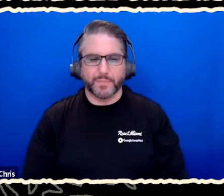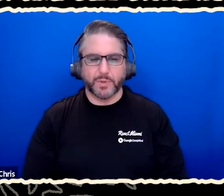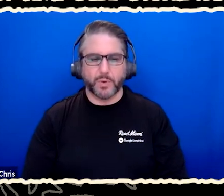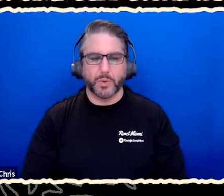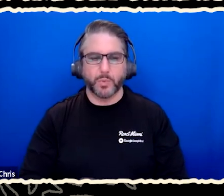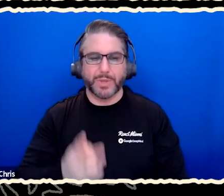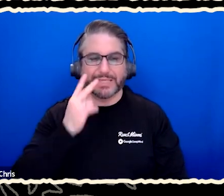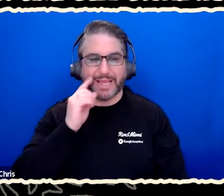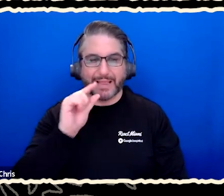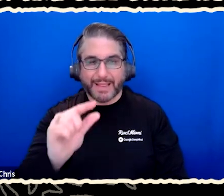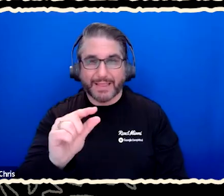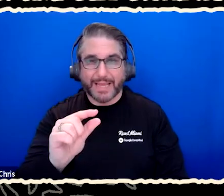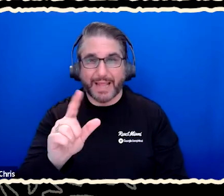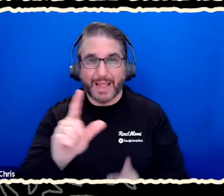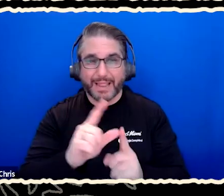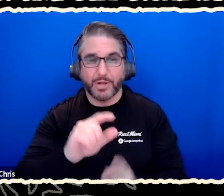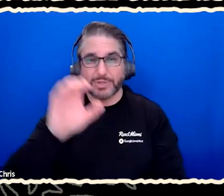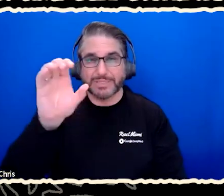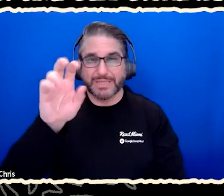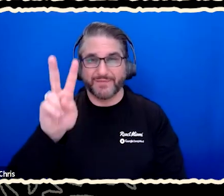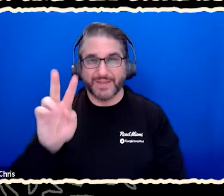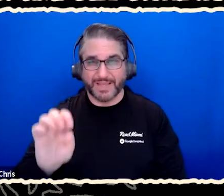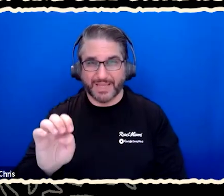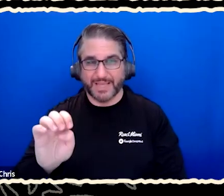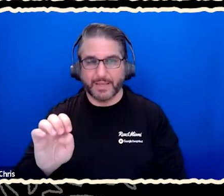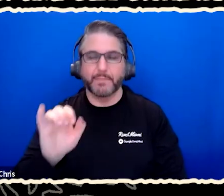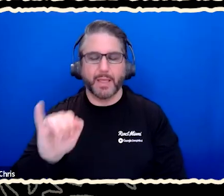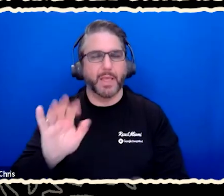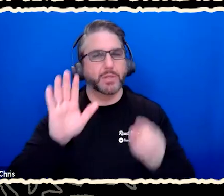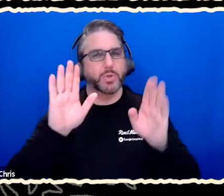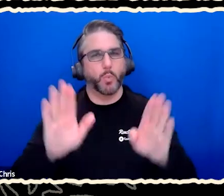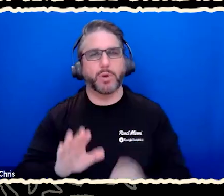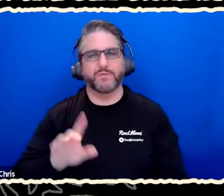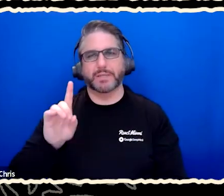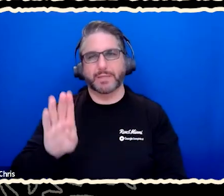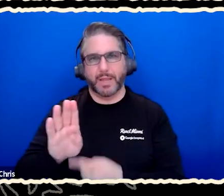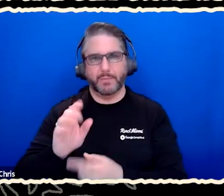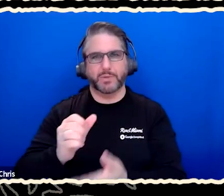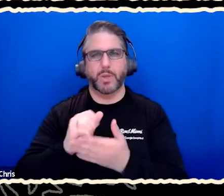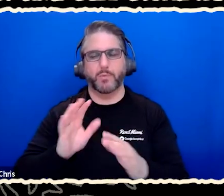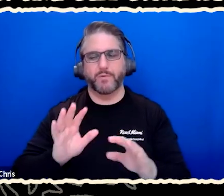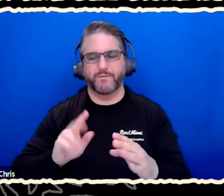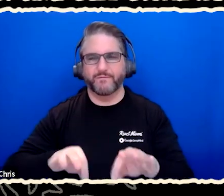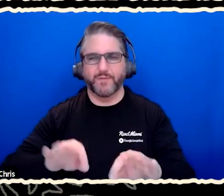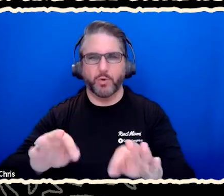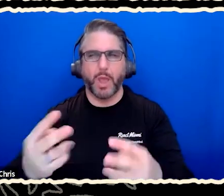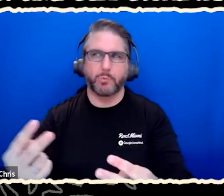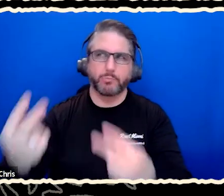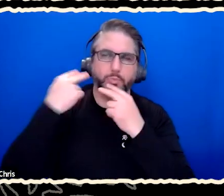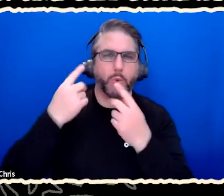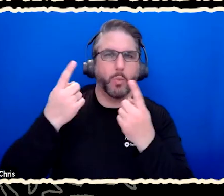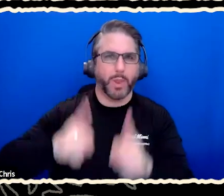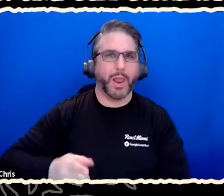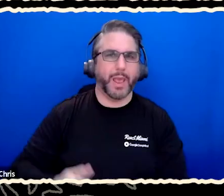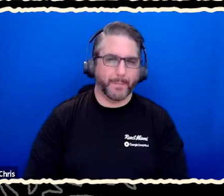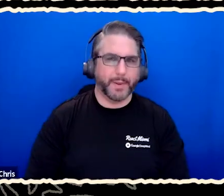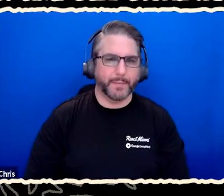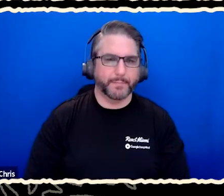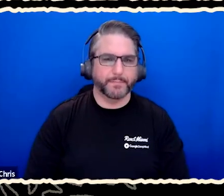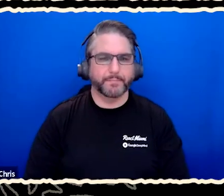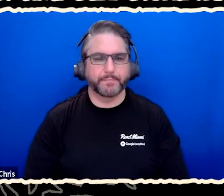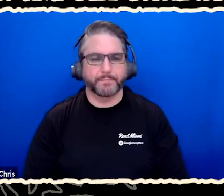letters, CVE, is a wonderful database to find out what happened in the past. I already mentioned